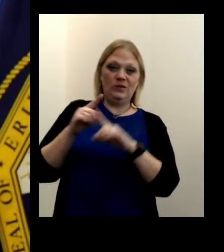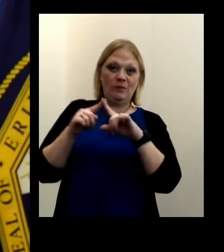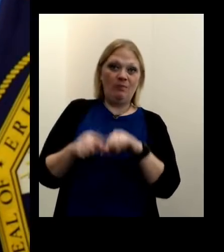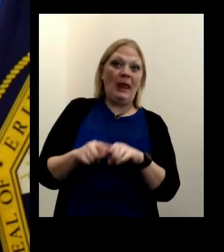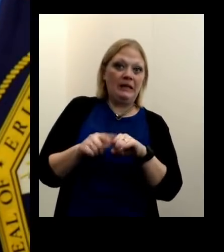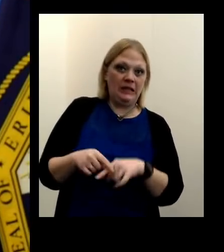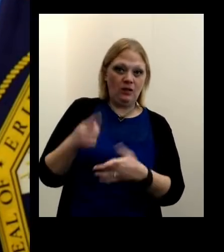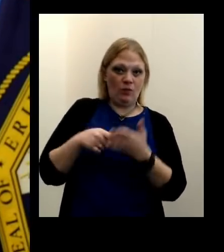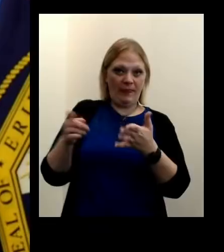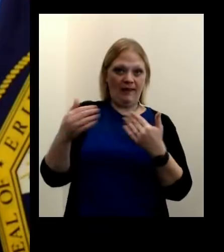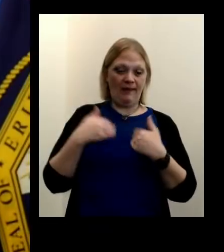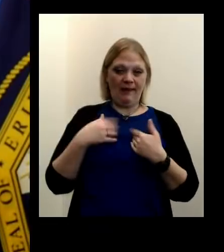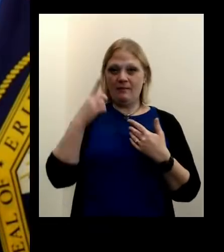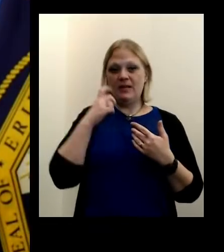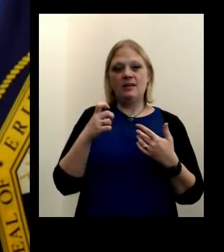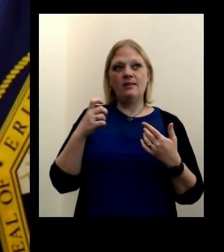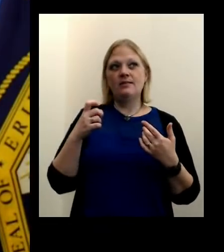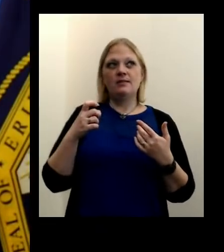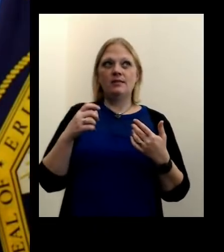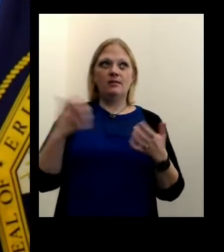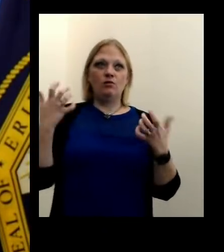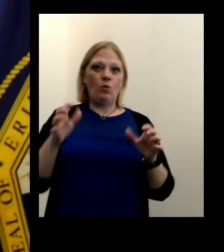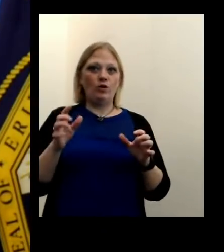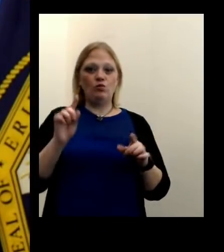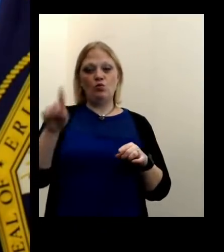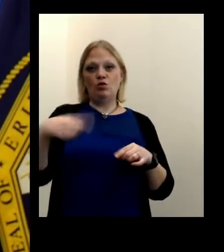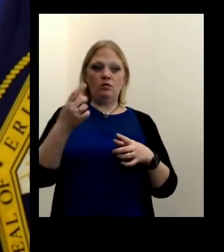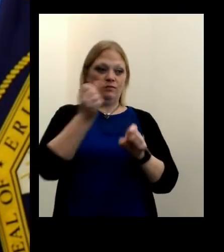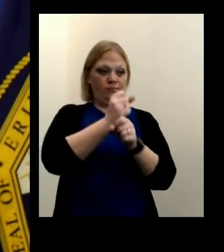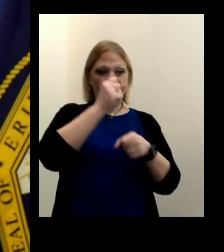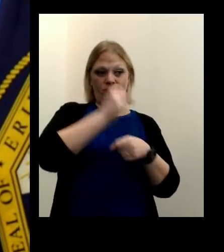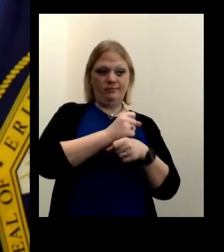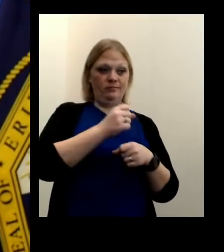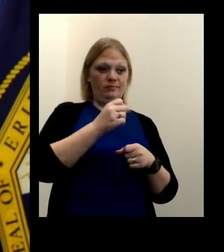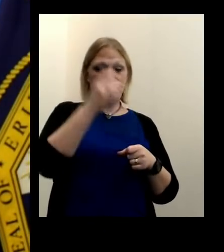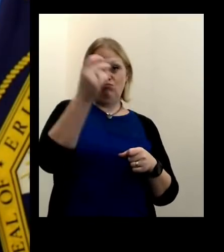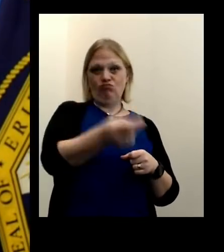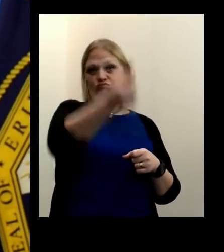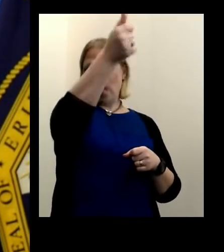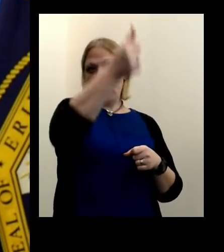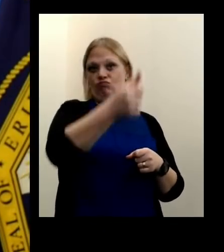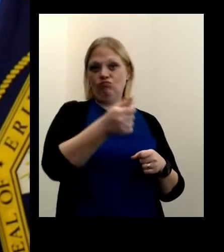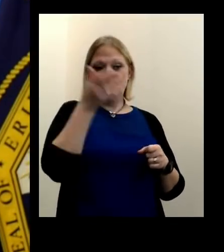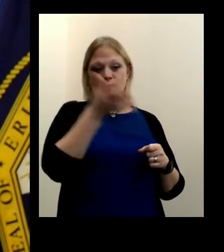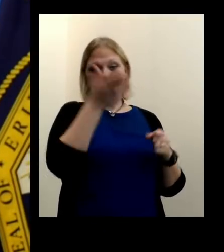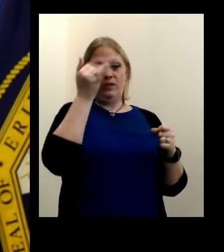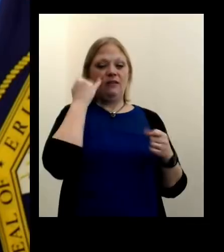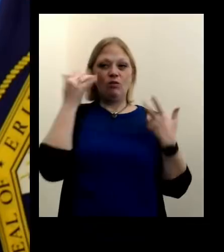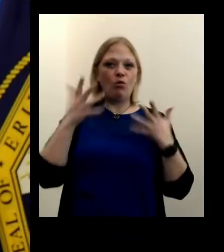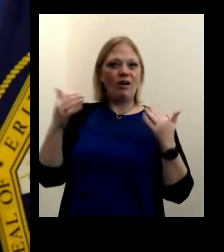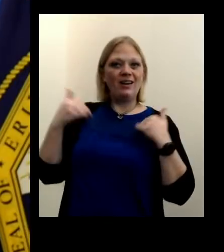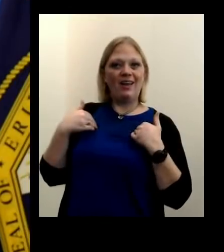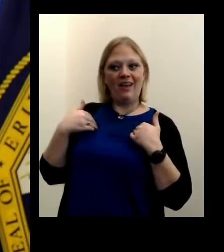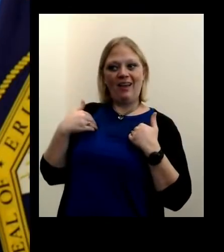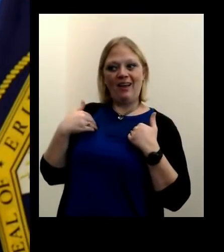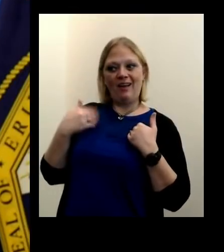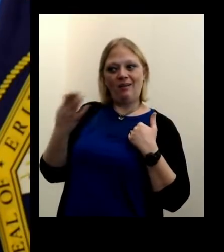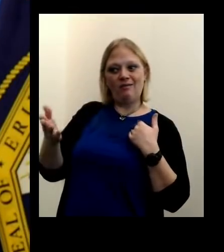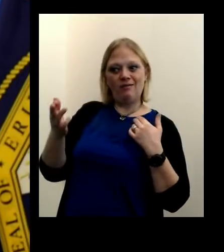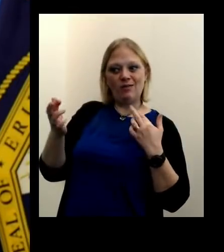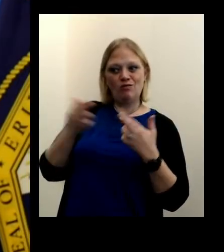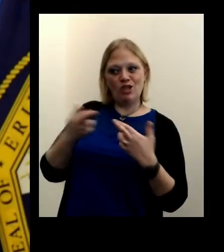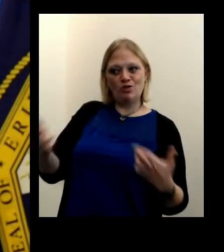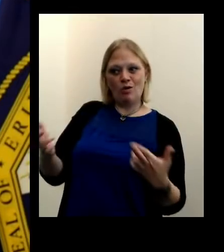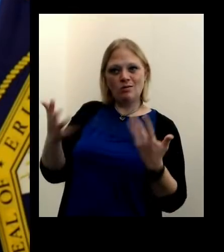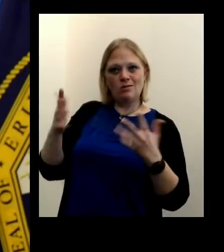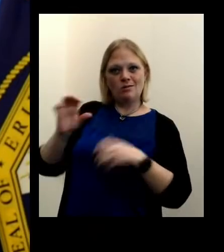at this point. Because you don't want to just create something out of thin air if you already have the capability from the resource in